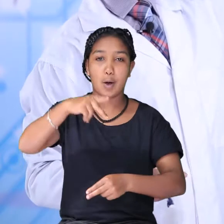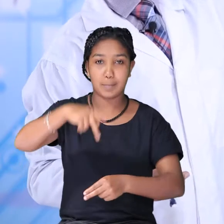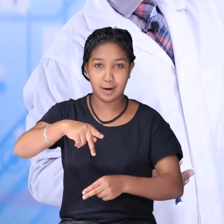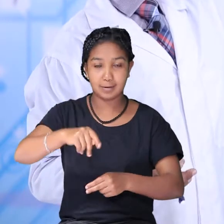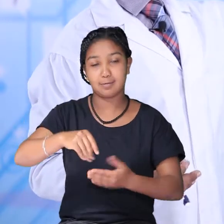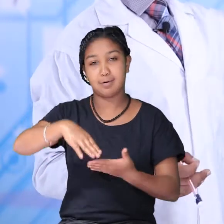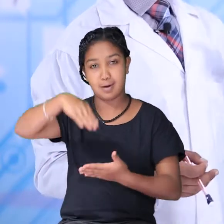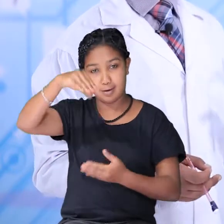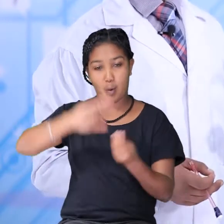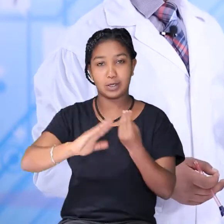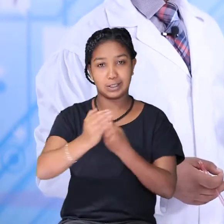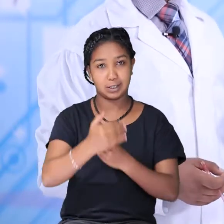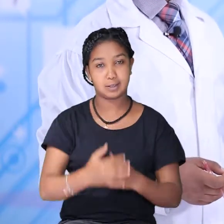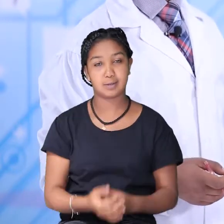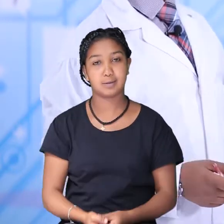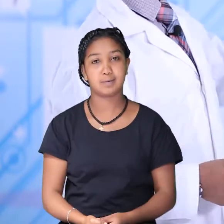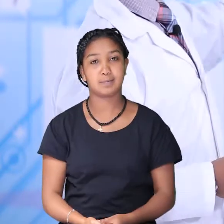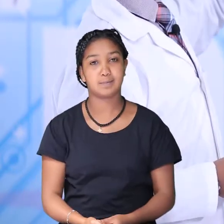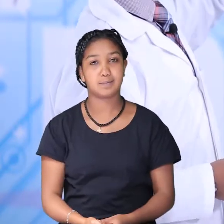operant conditioning.